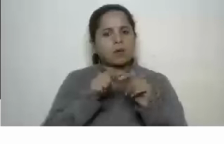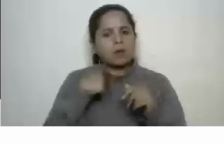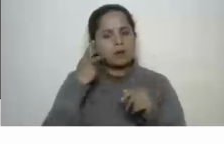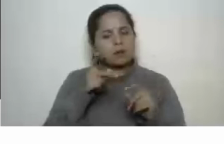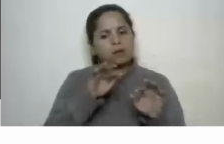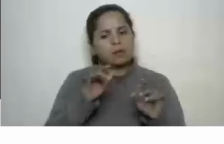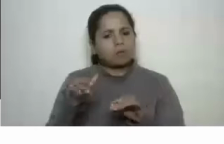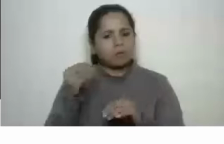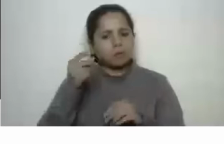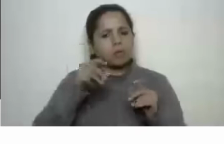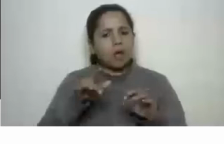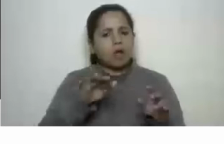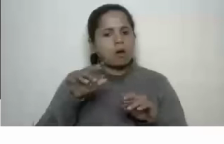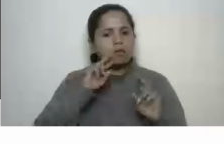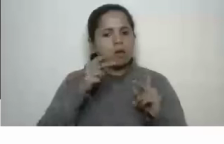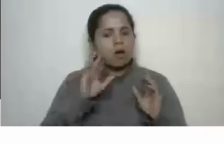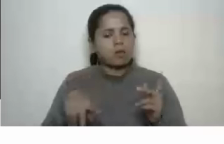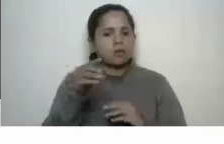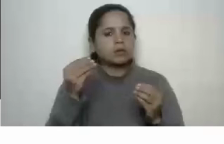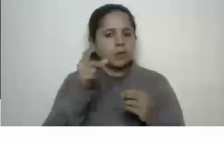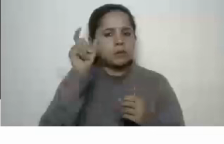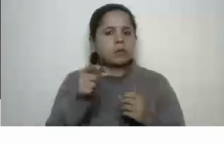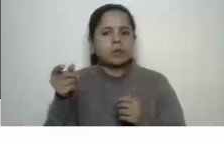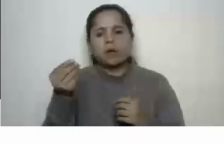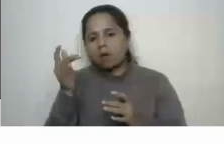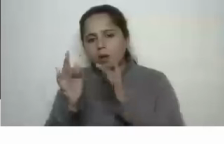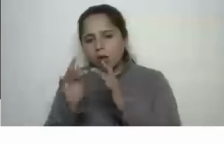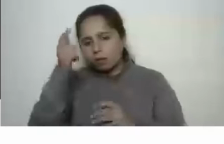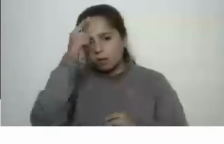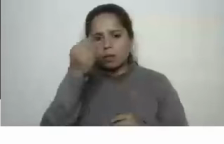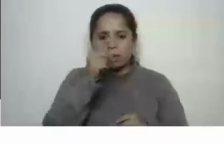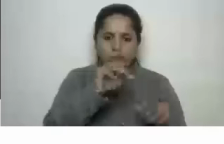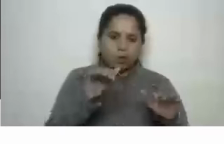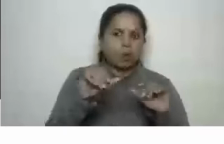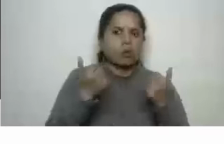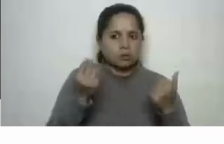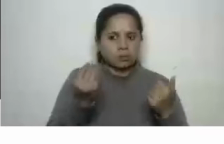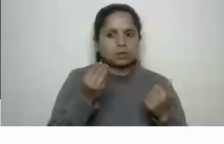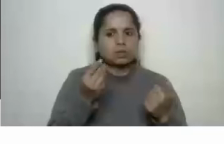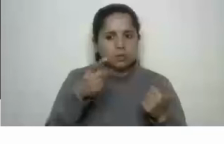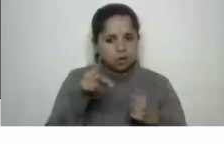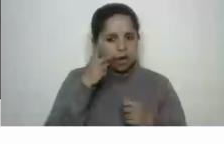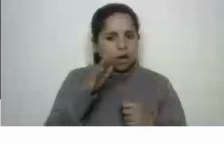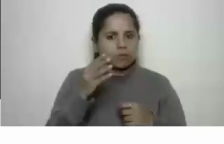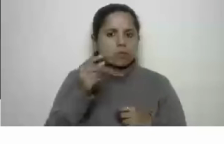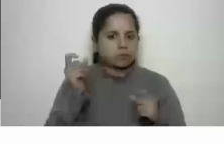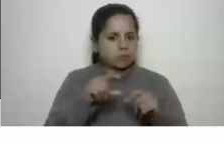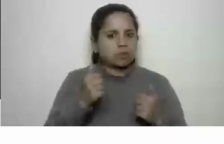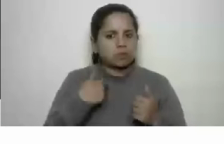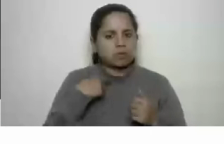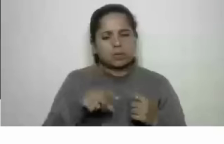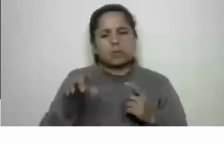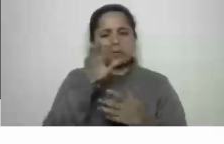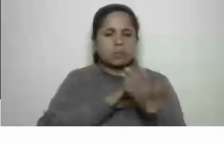quite a few people's responses. Maybe some of them are facing technical issues, but Yeah, there but are like responses. But we can have a yeah, mix